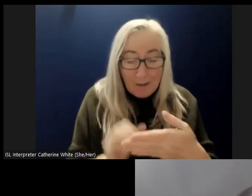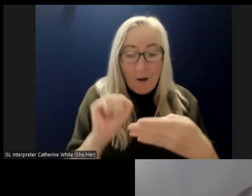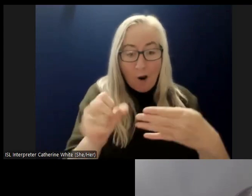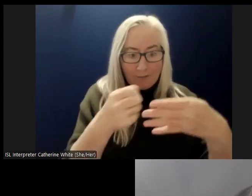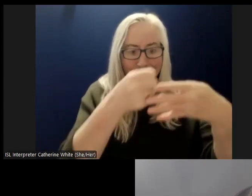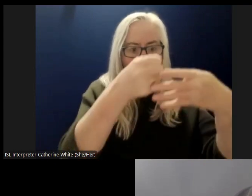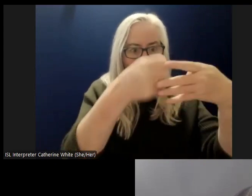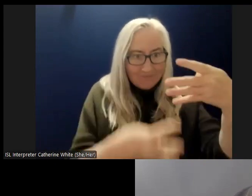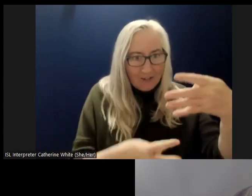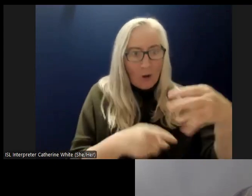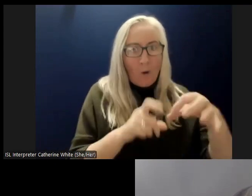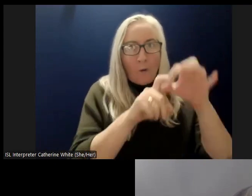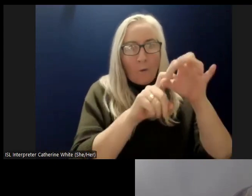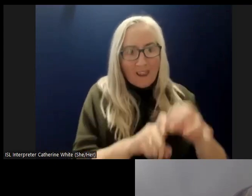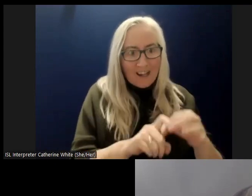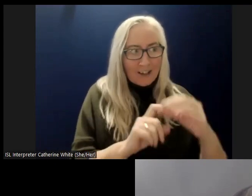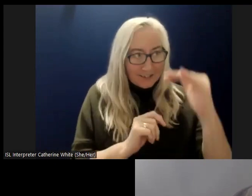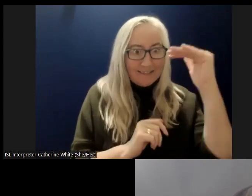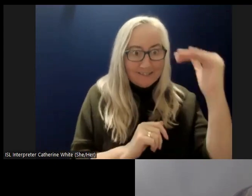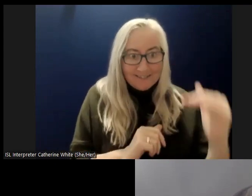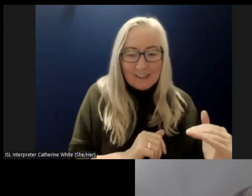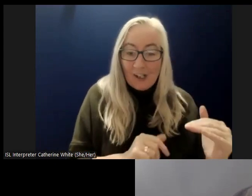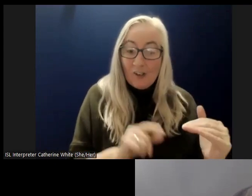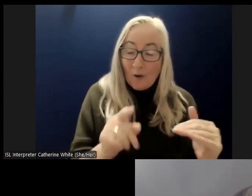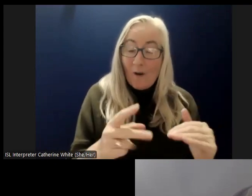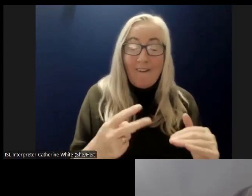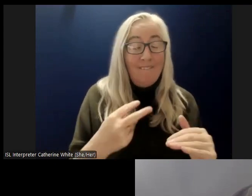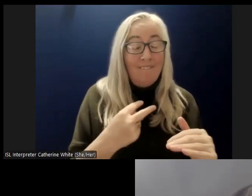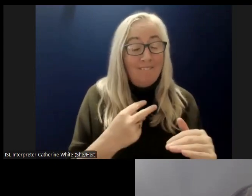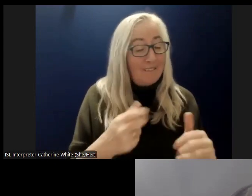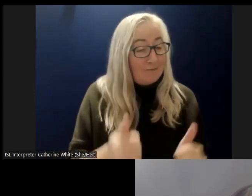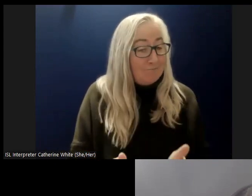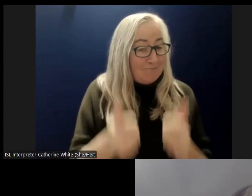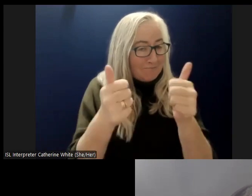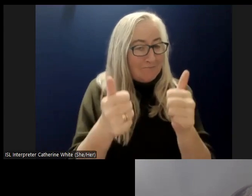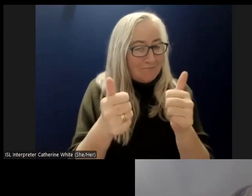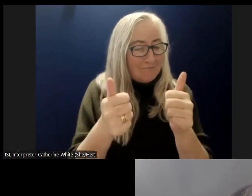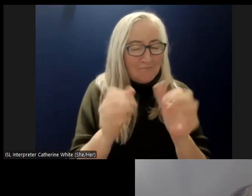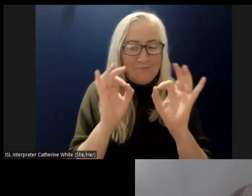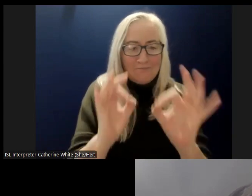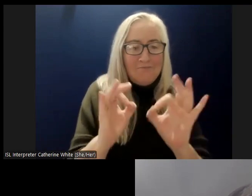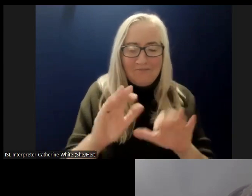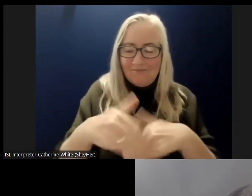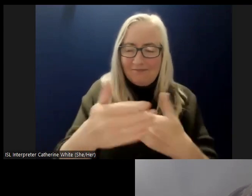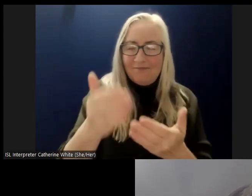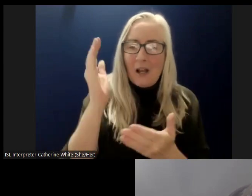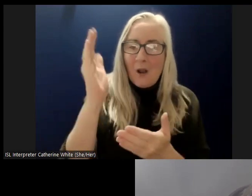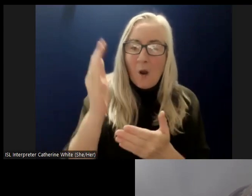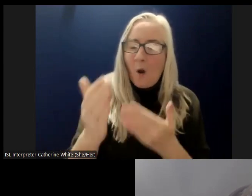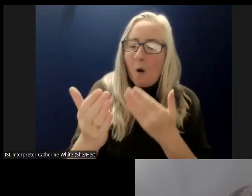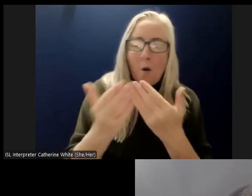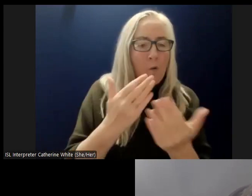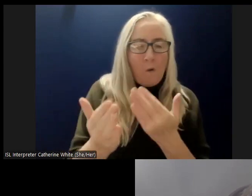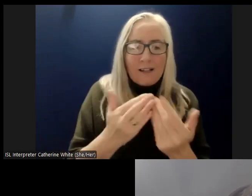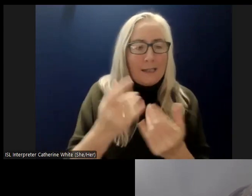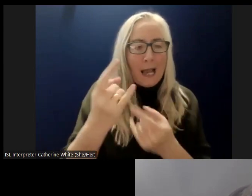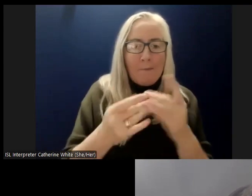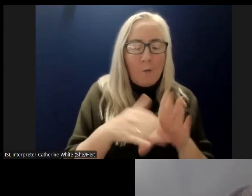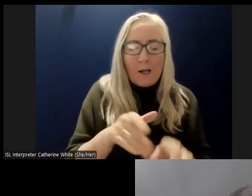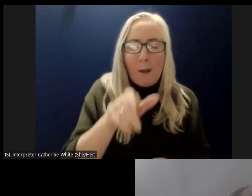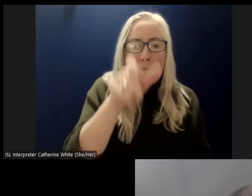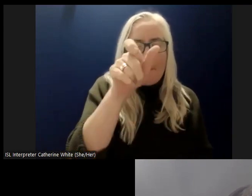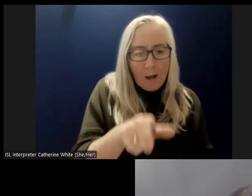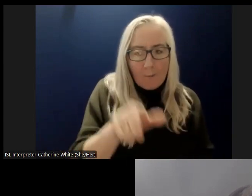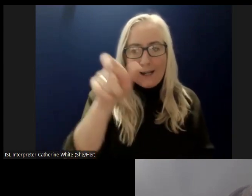your qualifications, Carmel. So I think you're very well placed to take us through where things are at with population-based